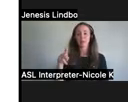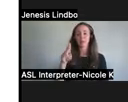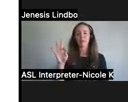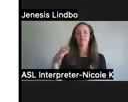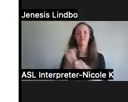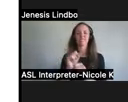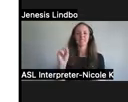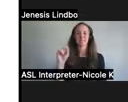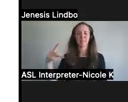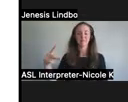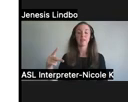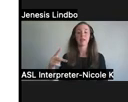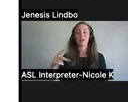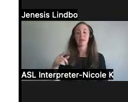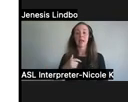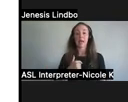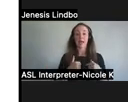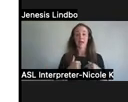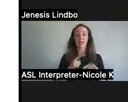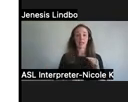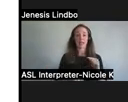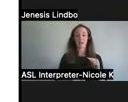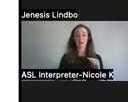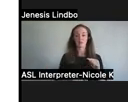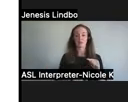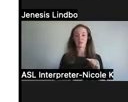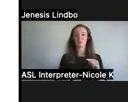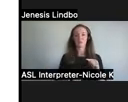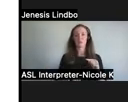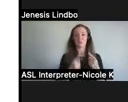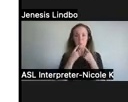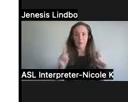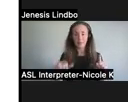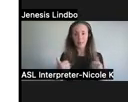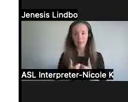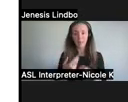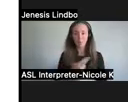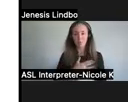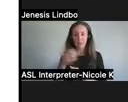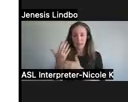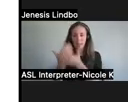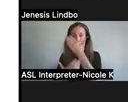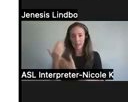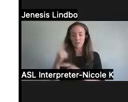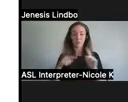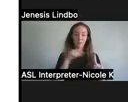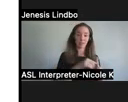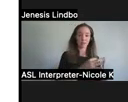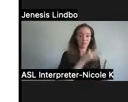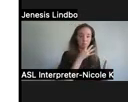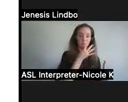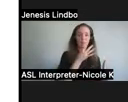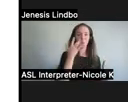that I can barely even complete and play using my hands? So what makes the quad stick go great is that it's